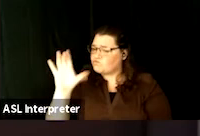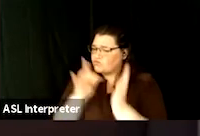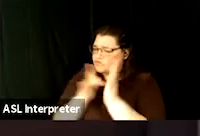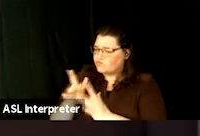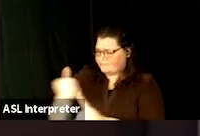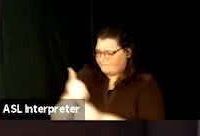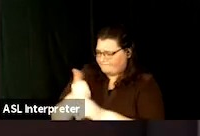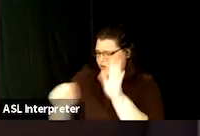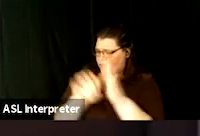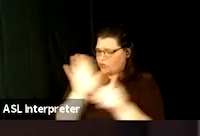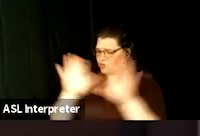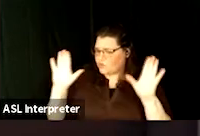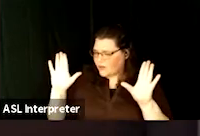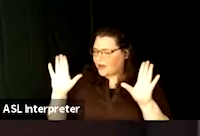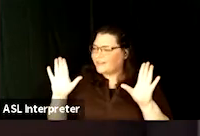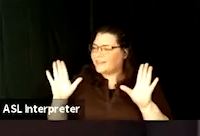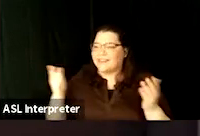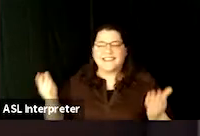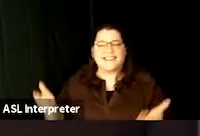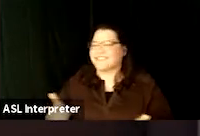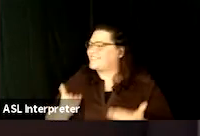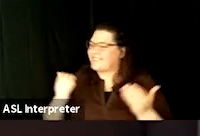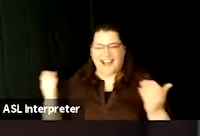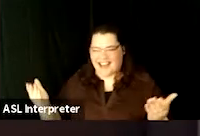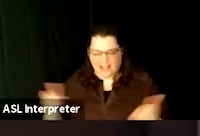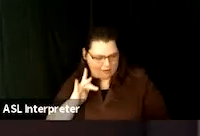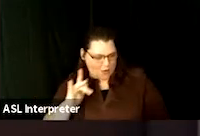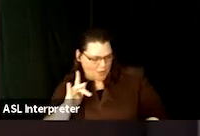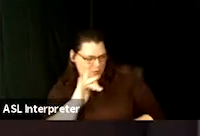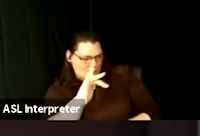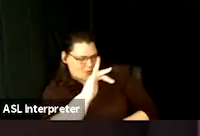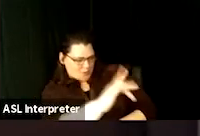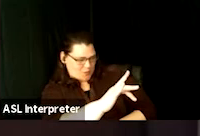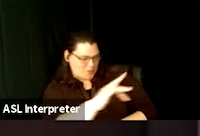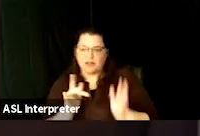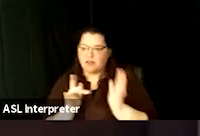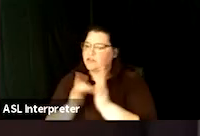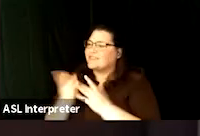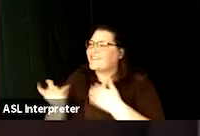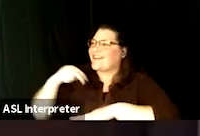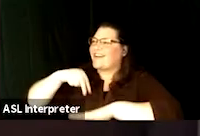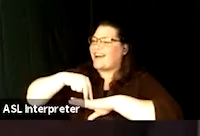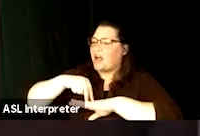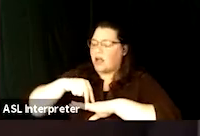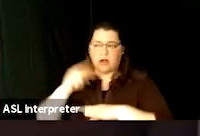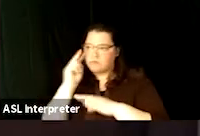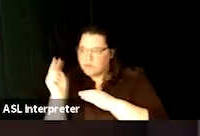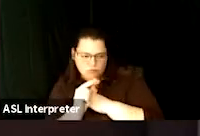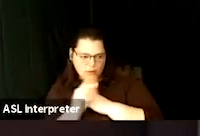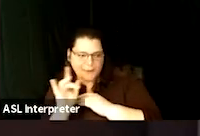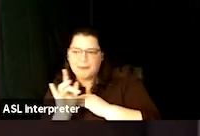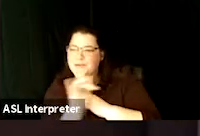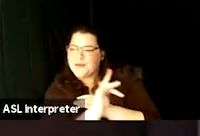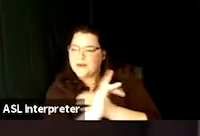said. Come, see the place where he lay. Then go quickly and tell his disciples, he